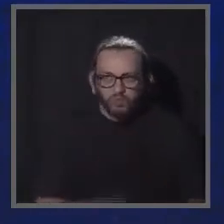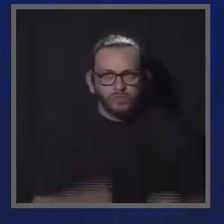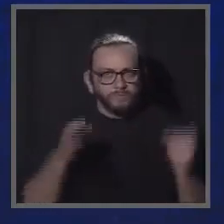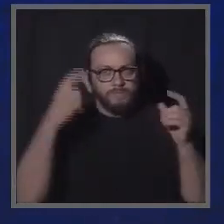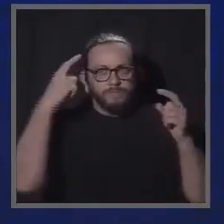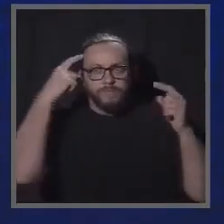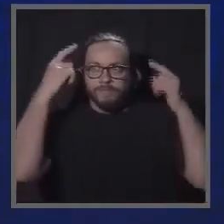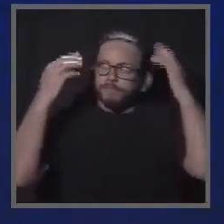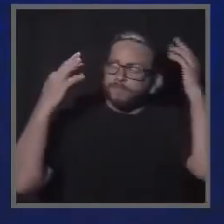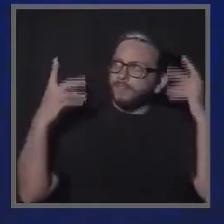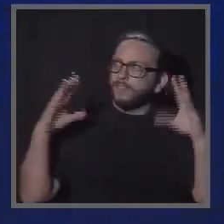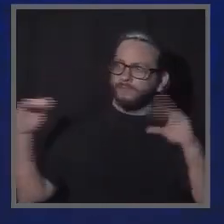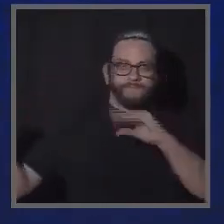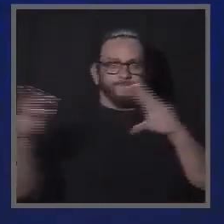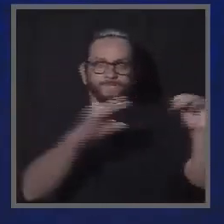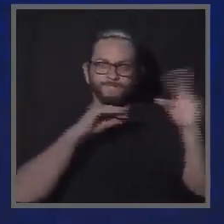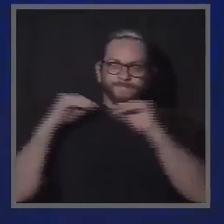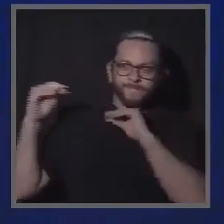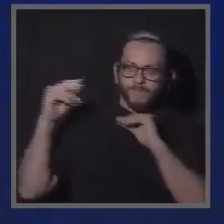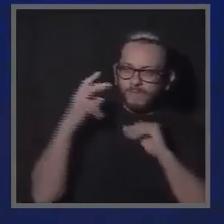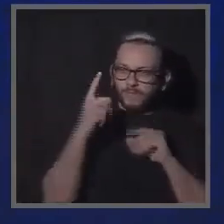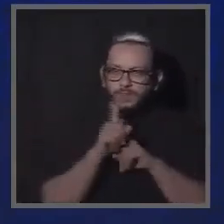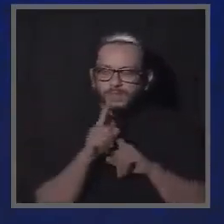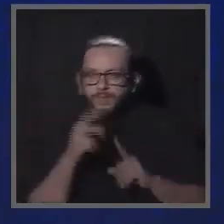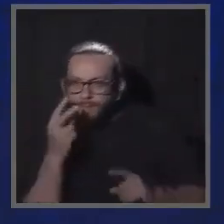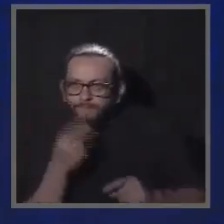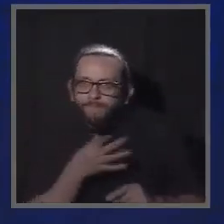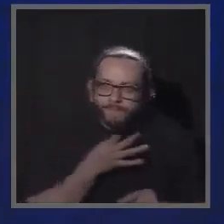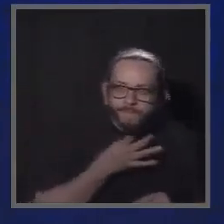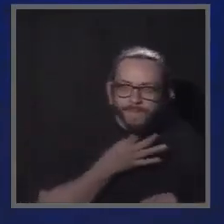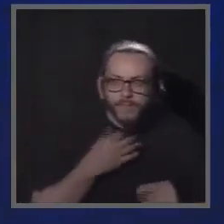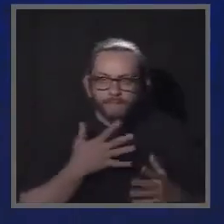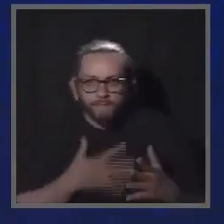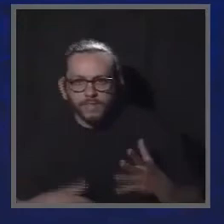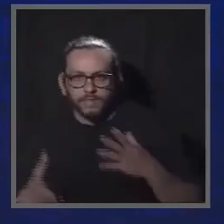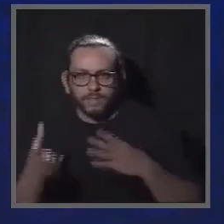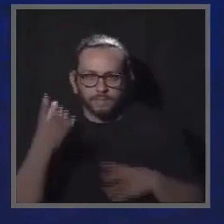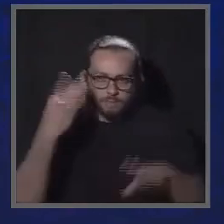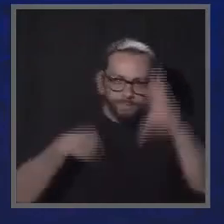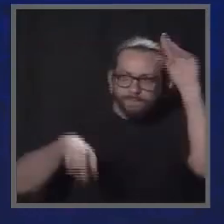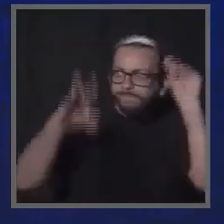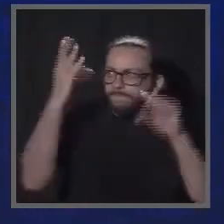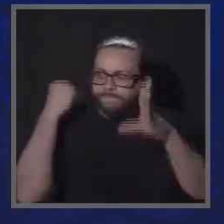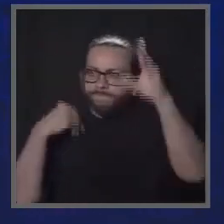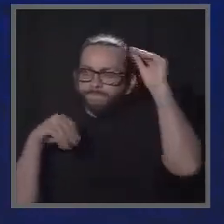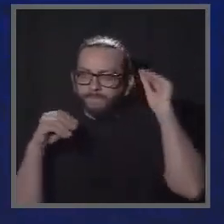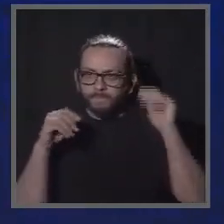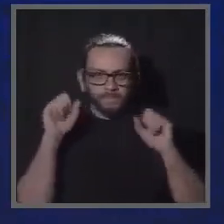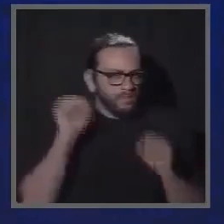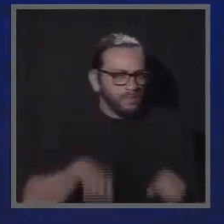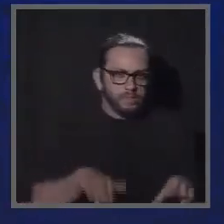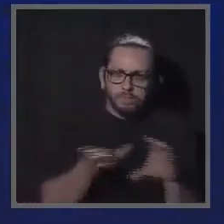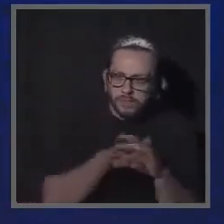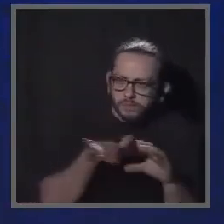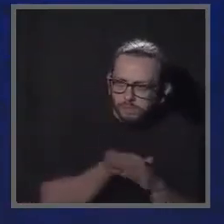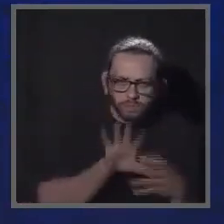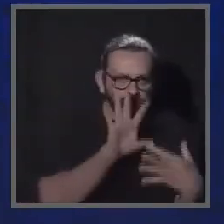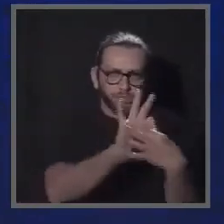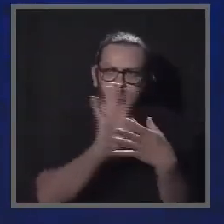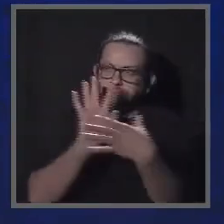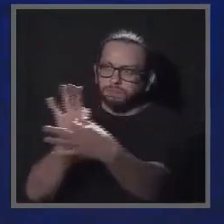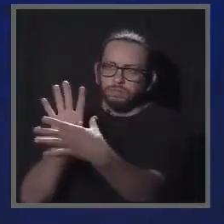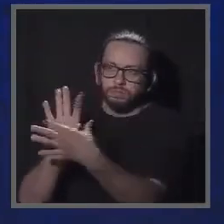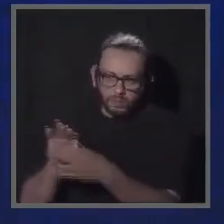critical thinking, with creativity, with the will to learn that crosses these different types of